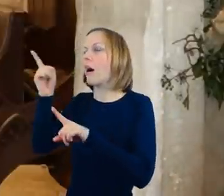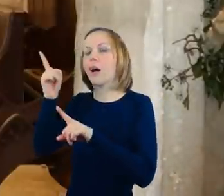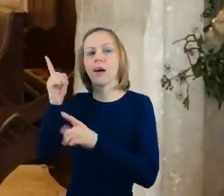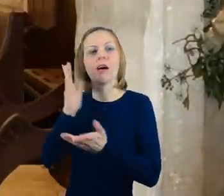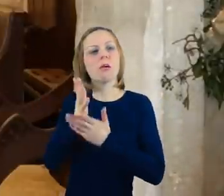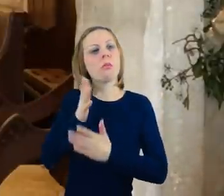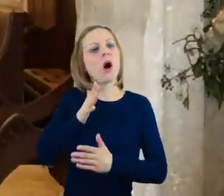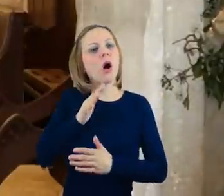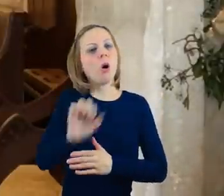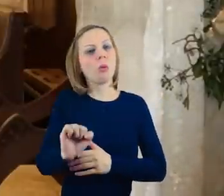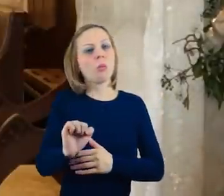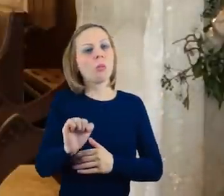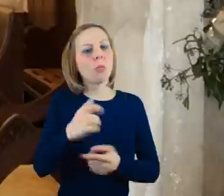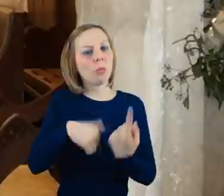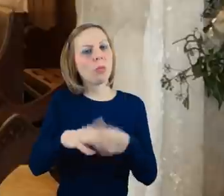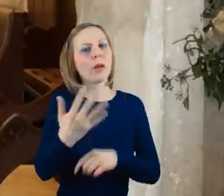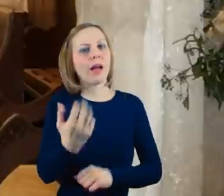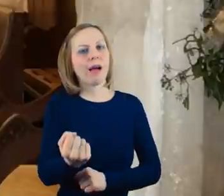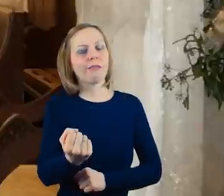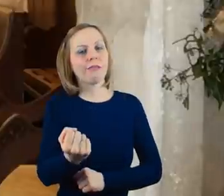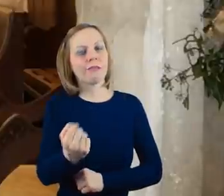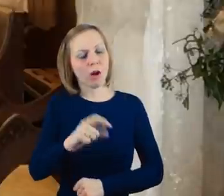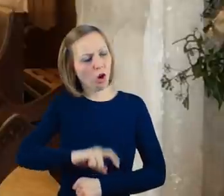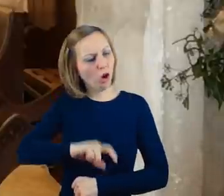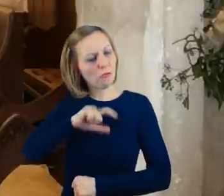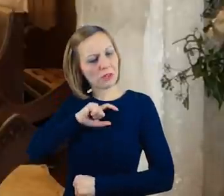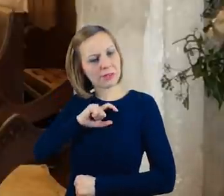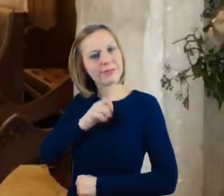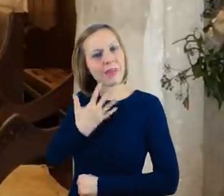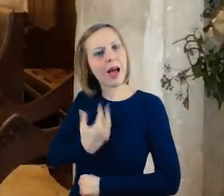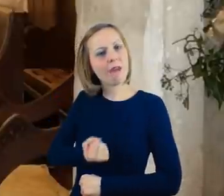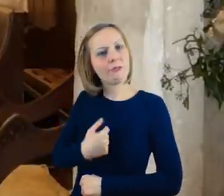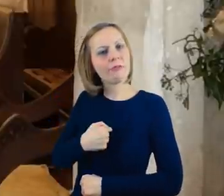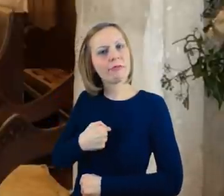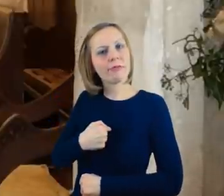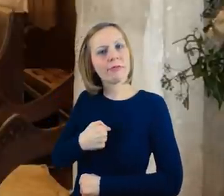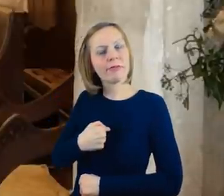have that hope and that confidence that I spoke of earlier.